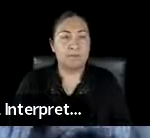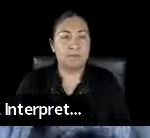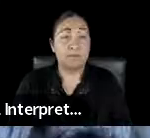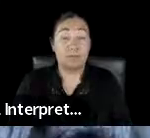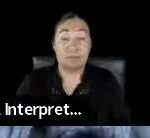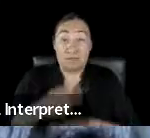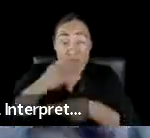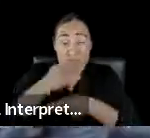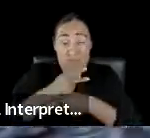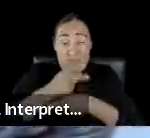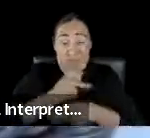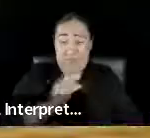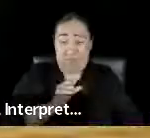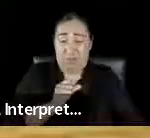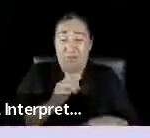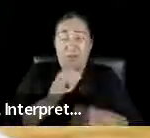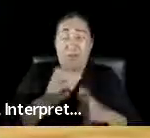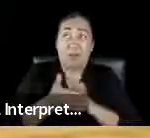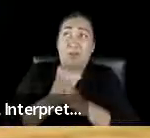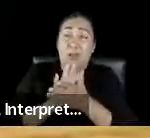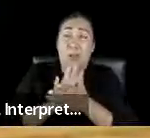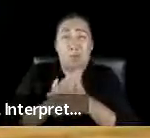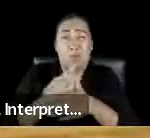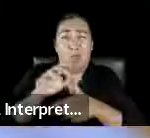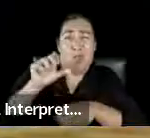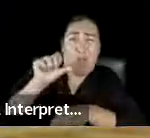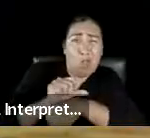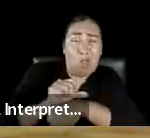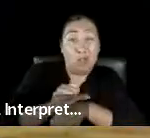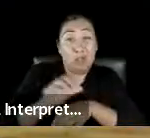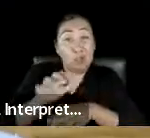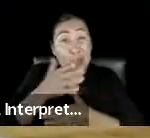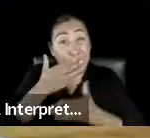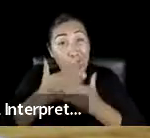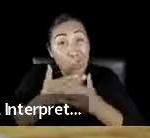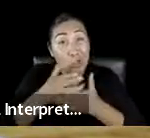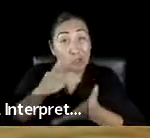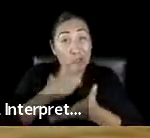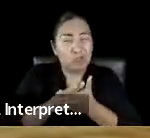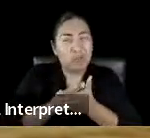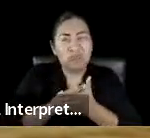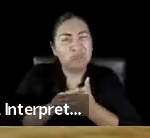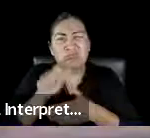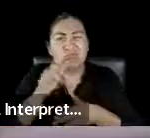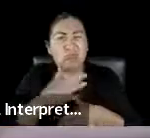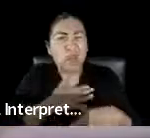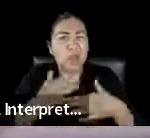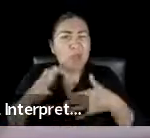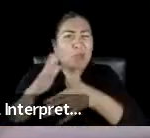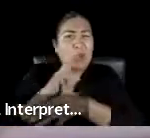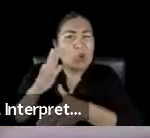Caring for myself started to feel like a chore. Doing well in school was no longer one of my priorities.